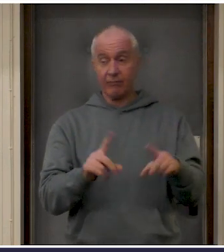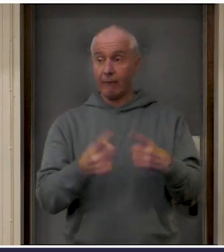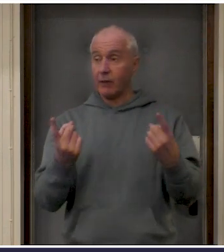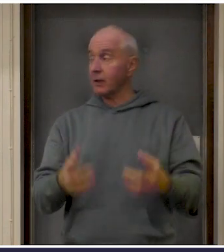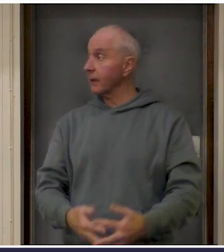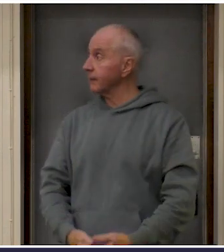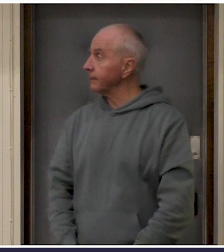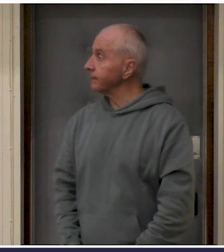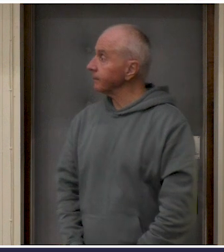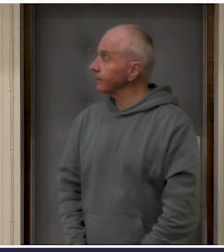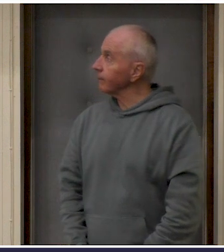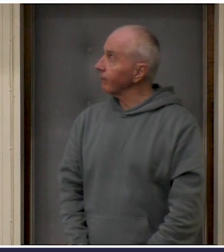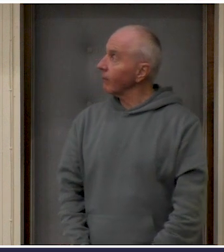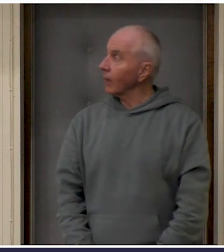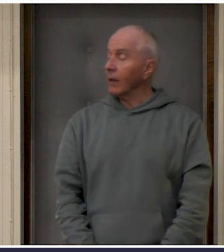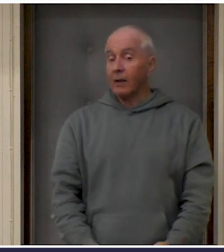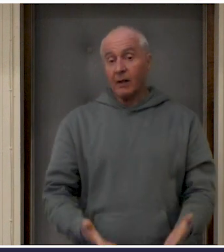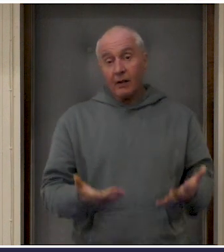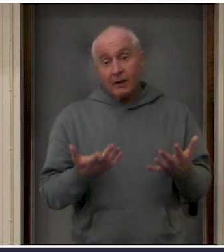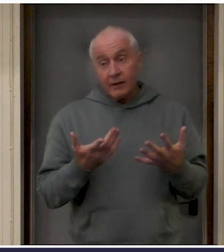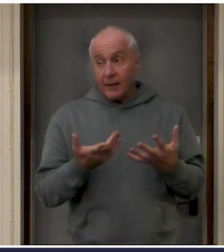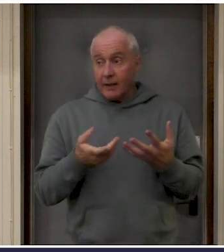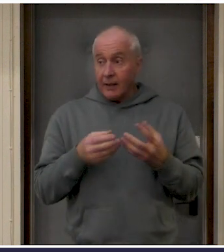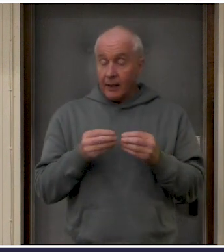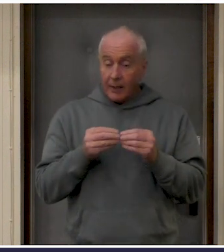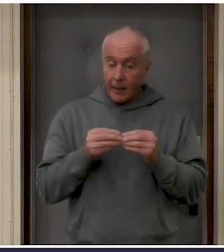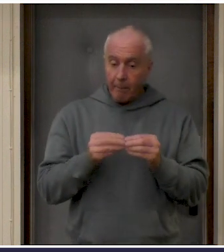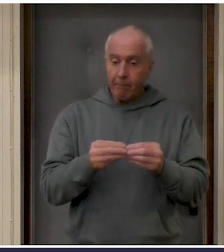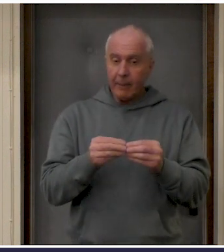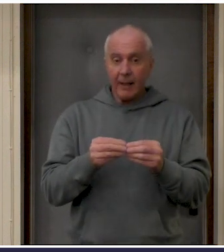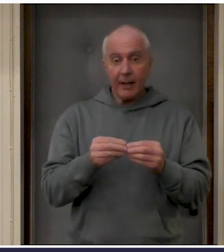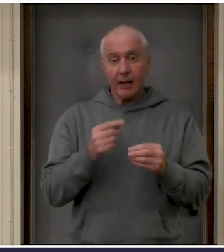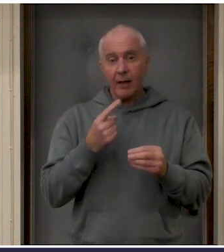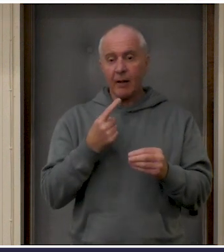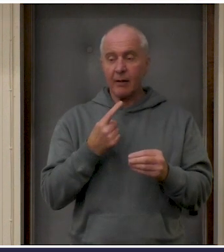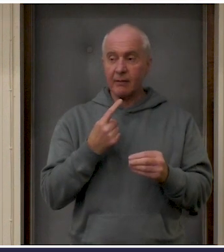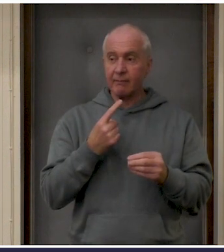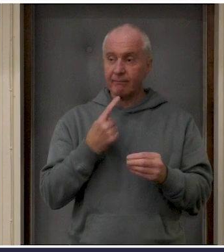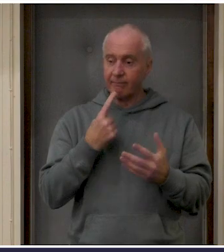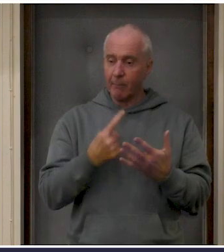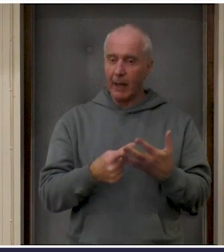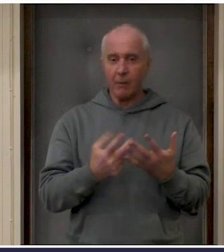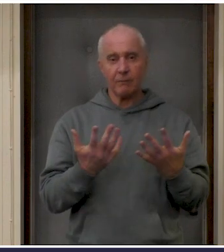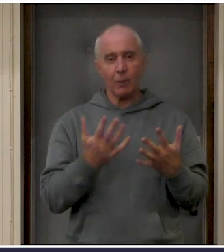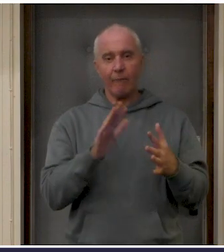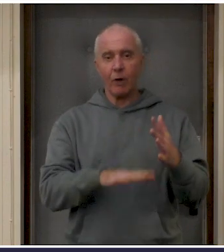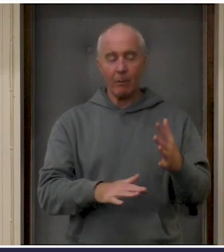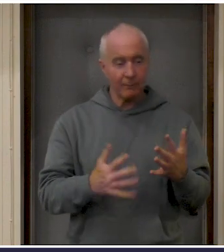And then the trivial matter of finding a few £1 billion per SMR is also a